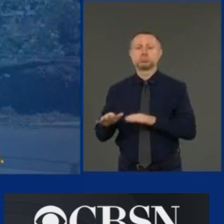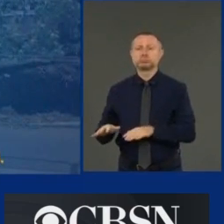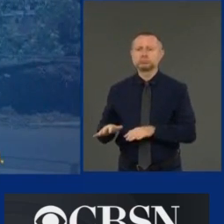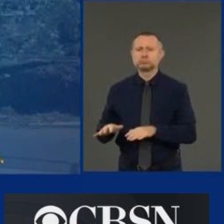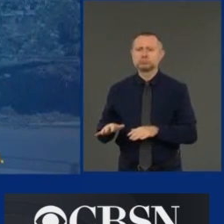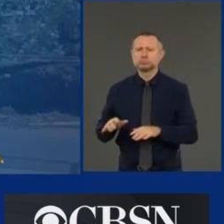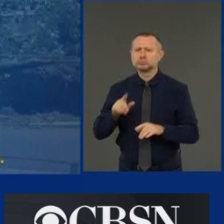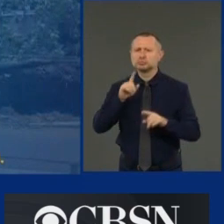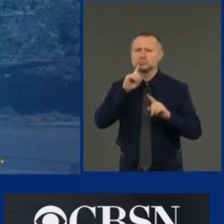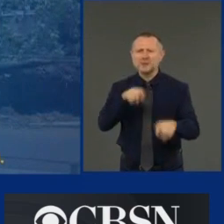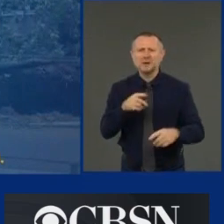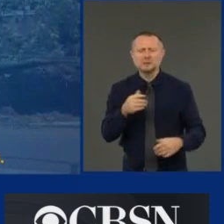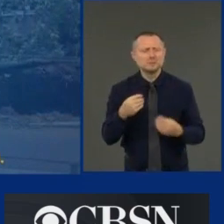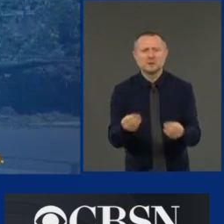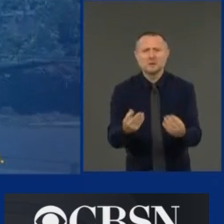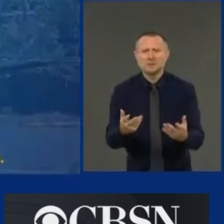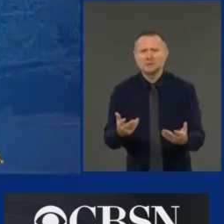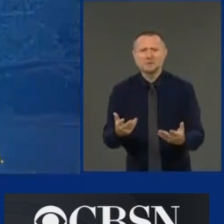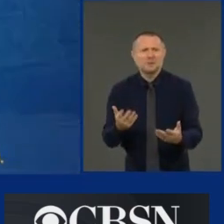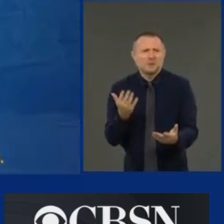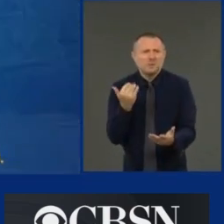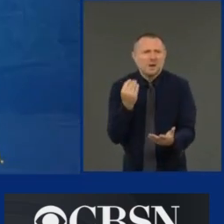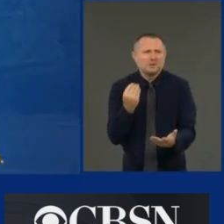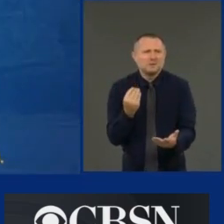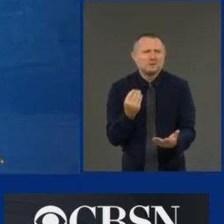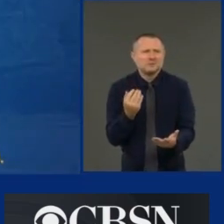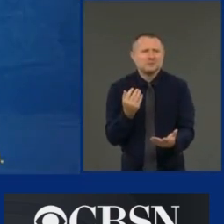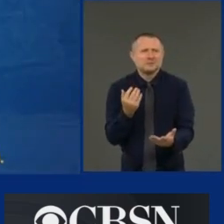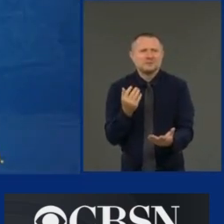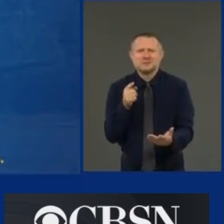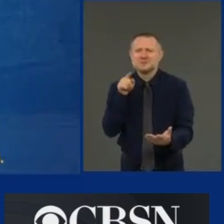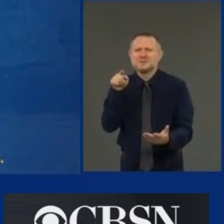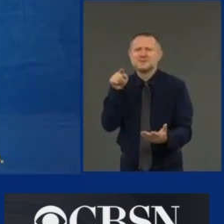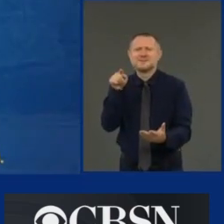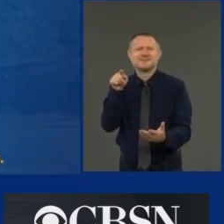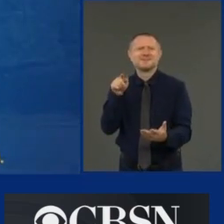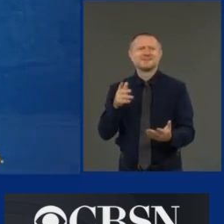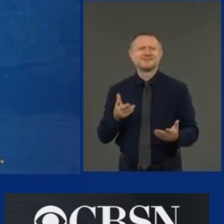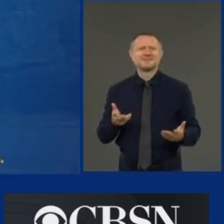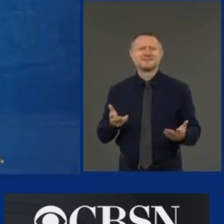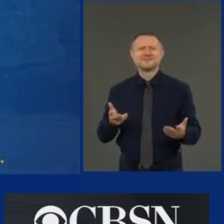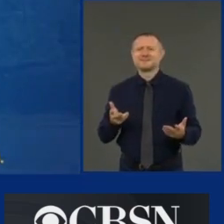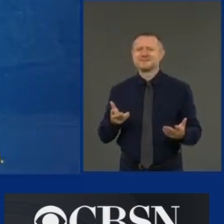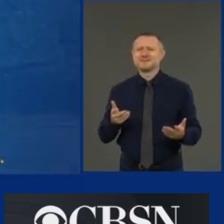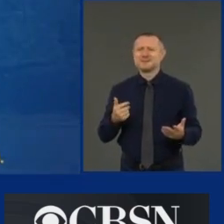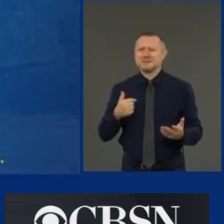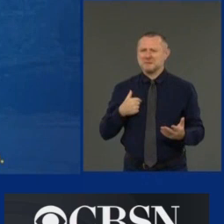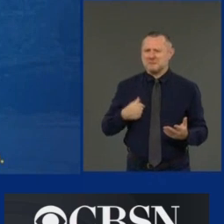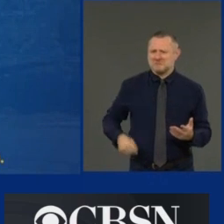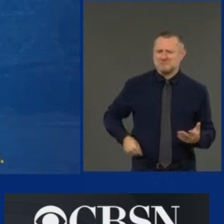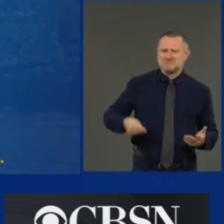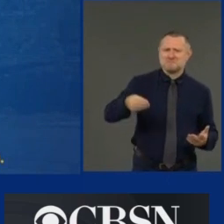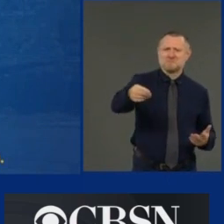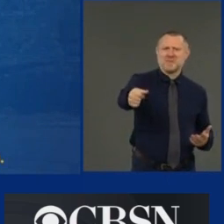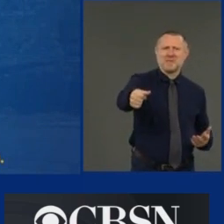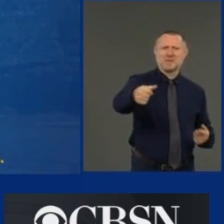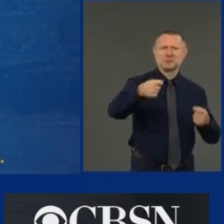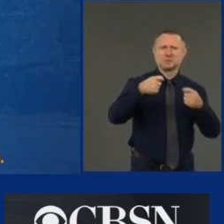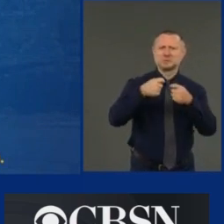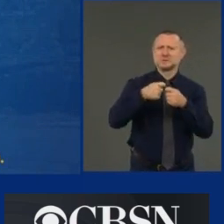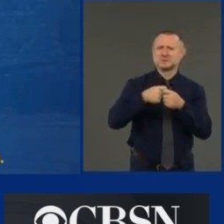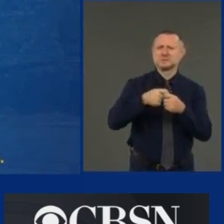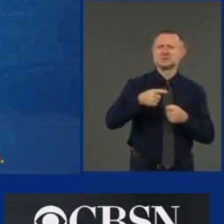Why? We pay for the utility companies